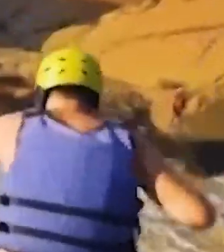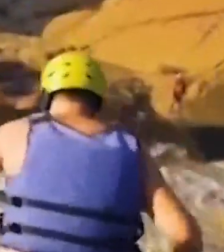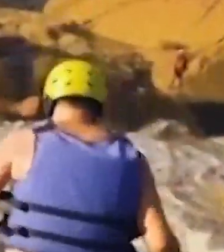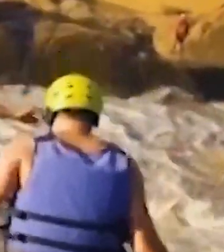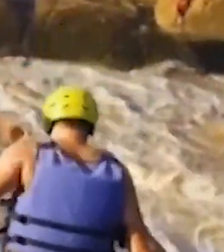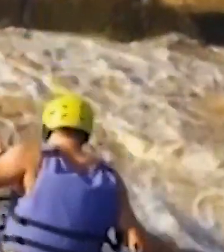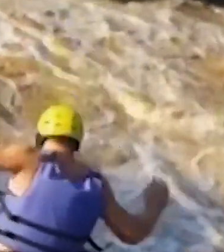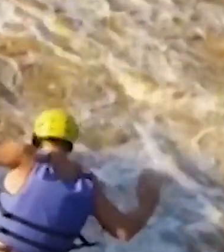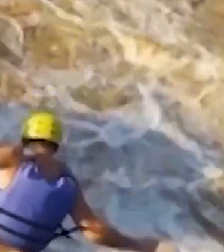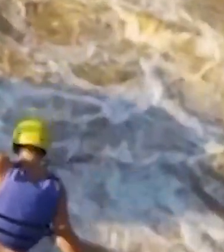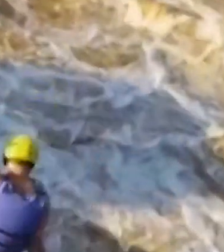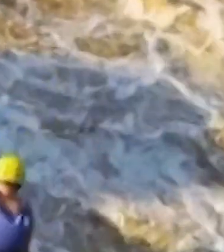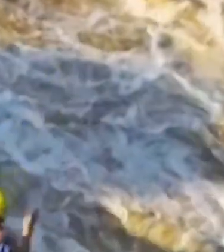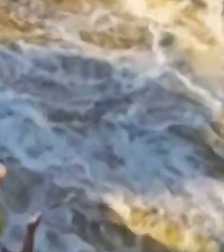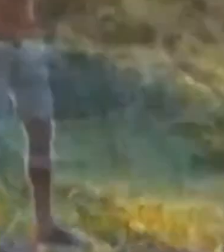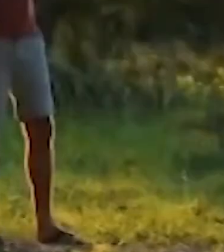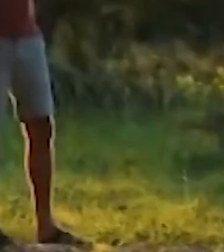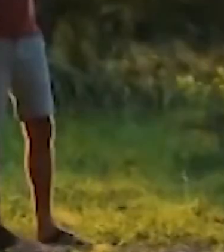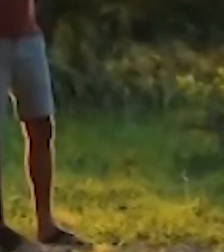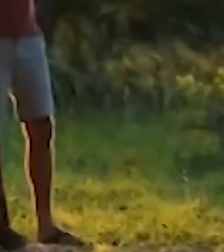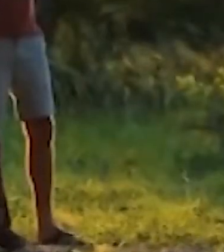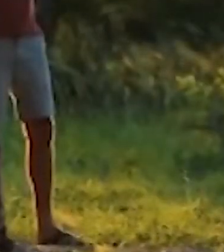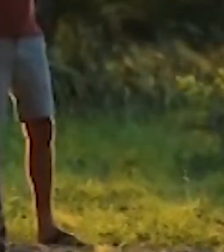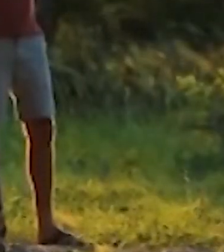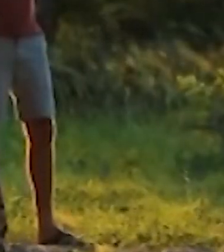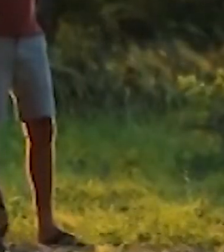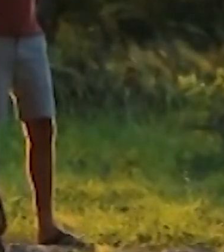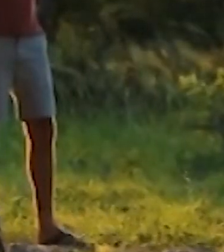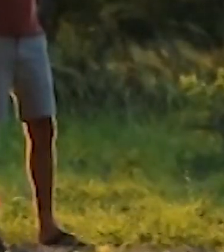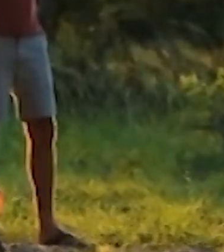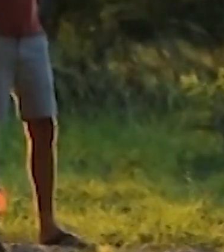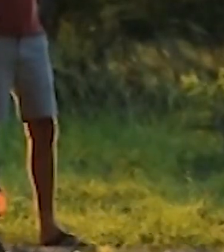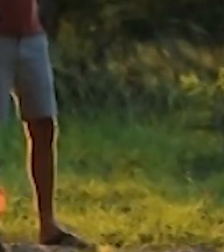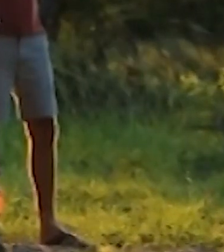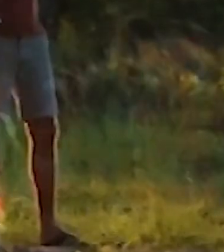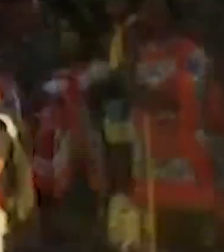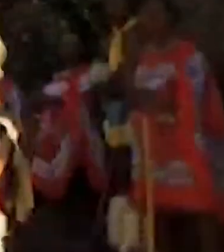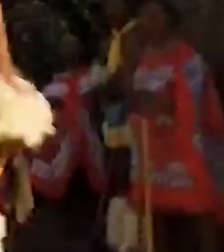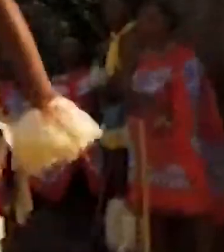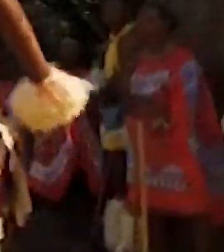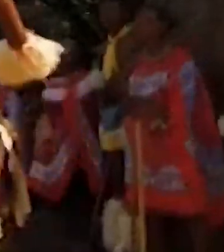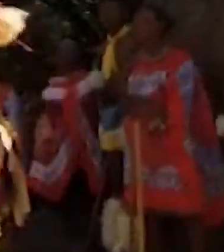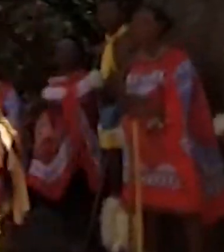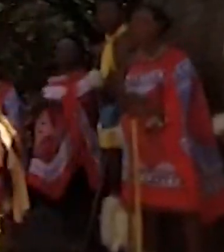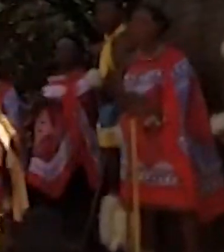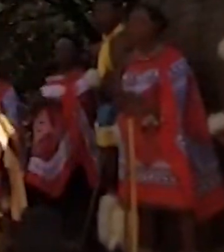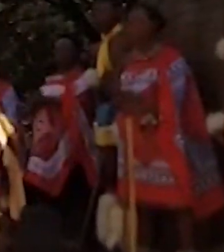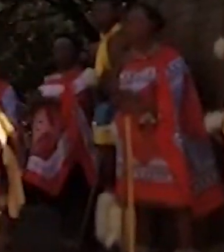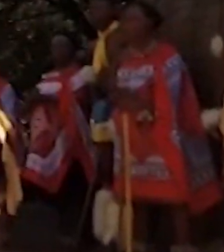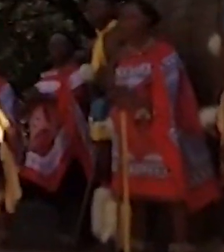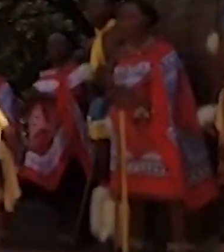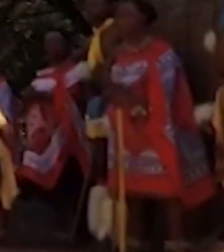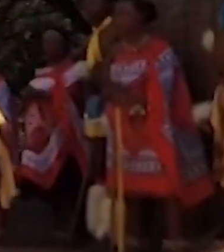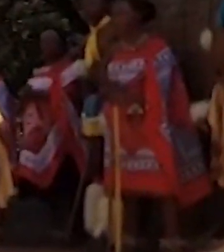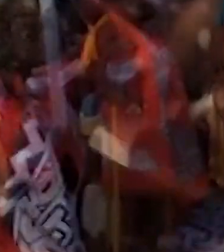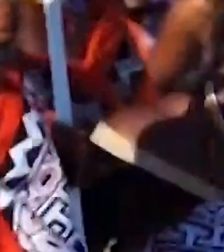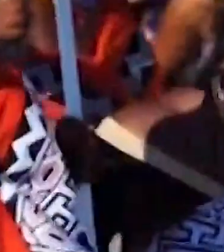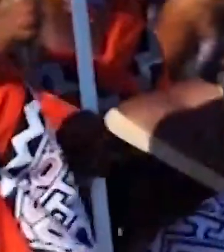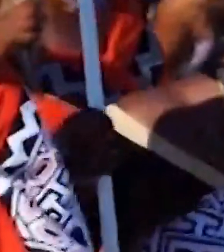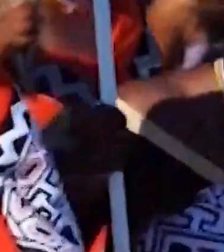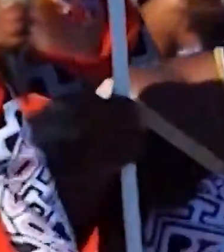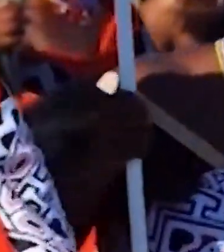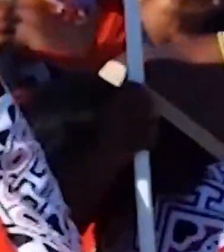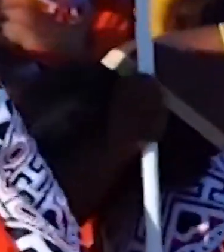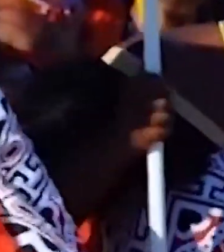the rush of life overwhelm you, a world to make you look up and realize just